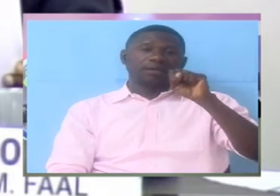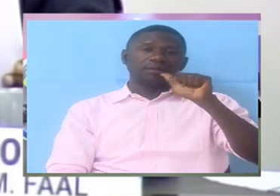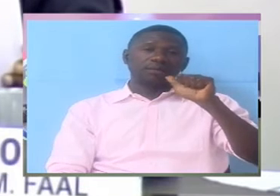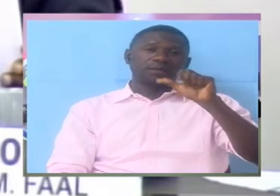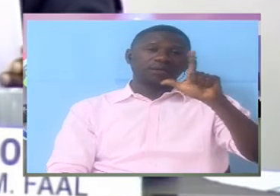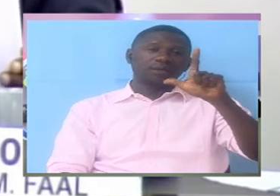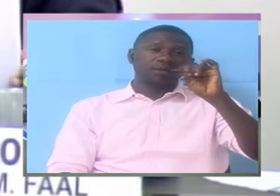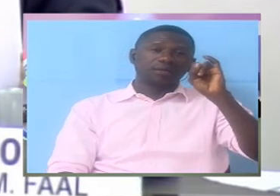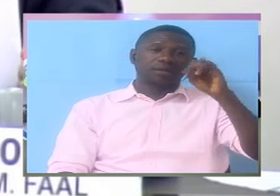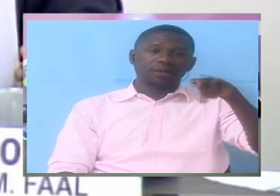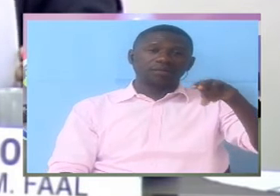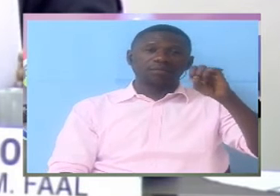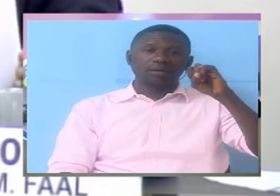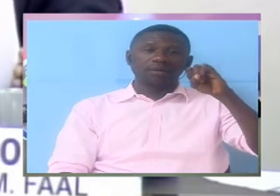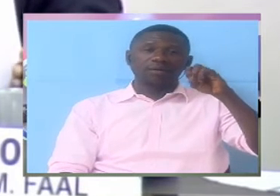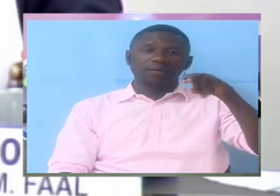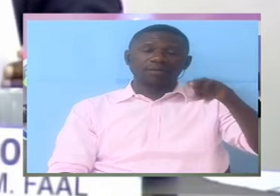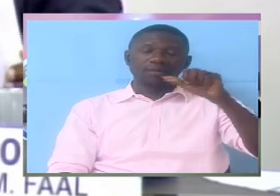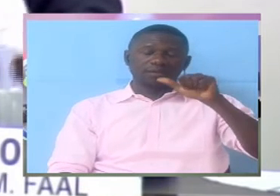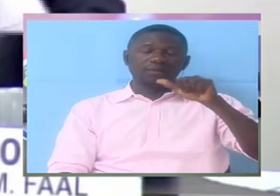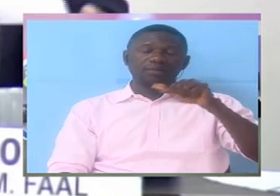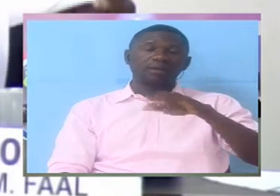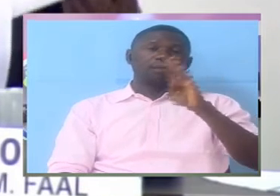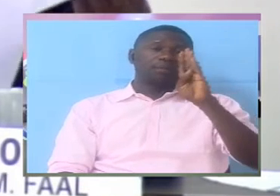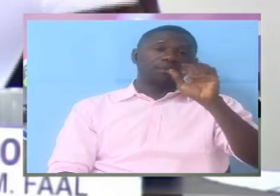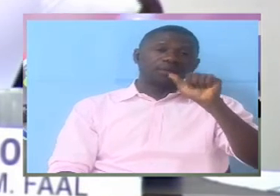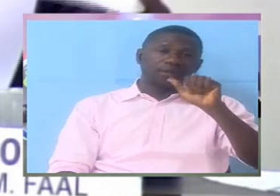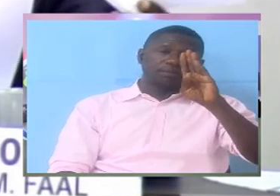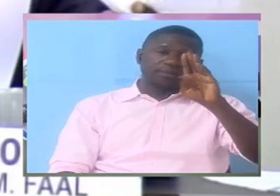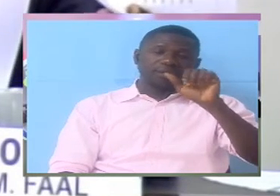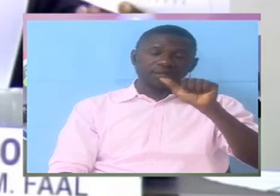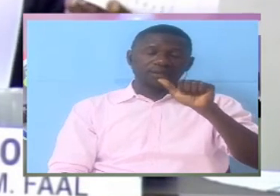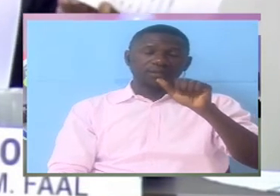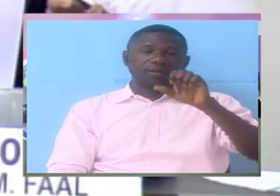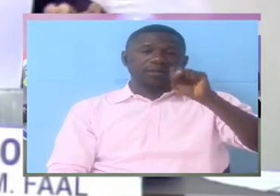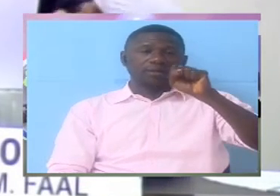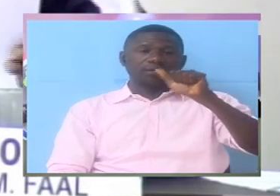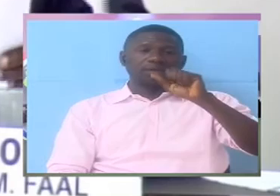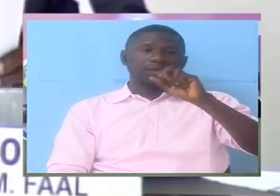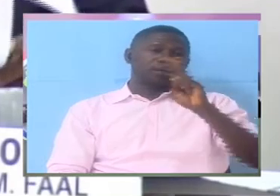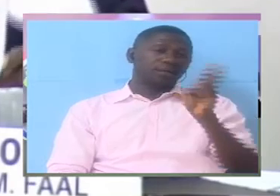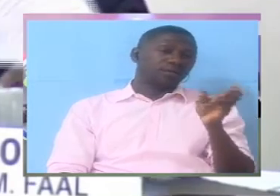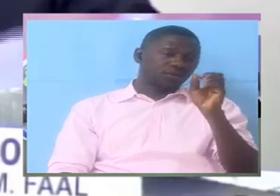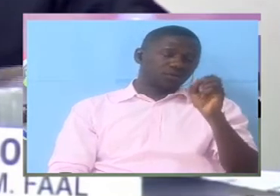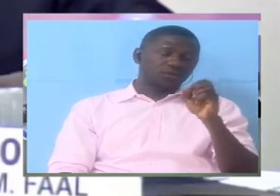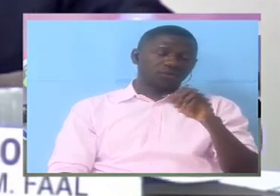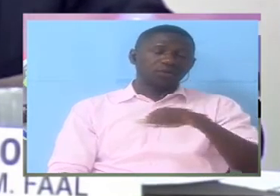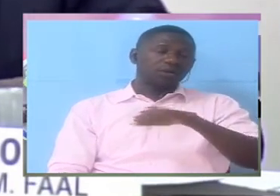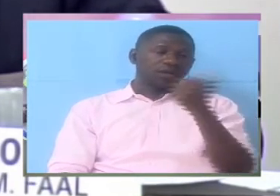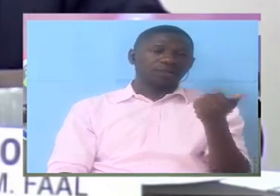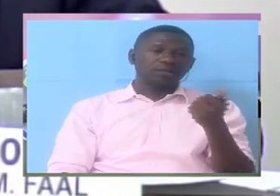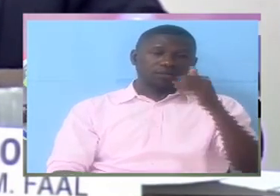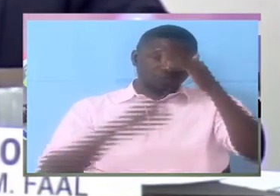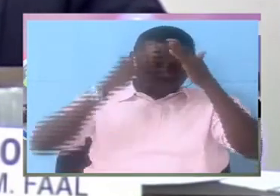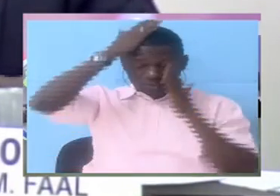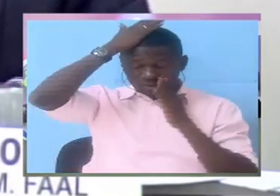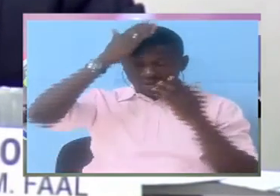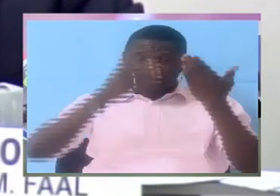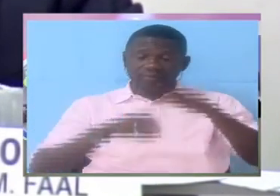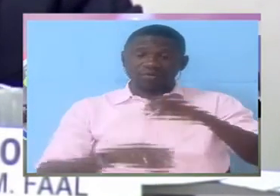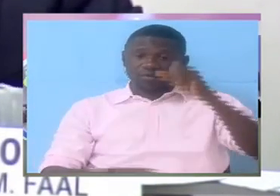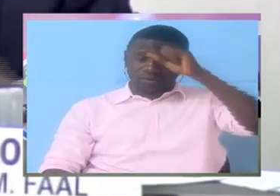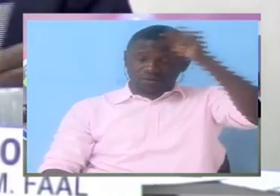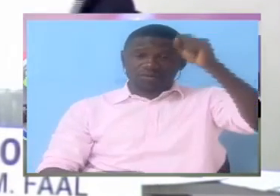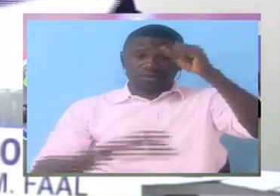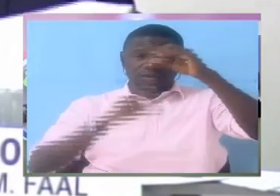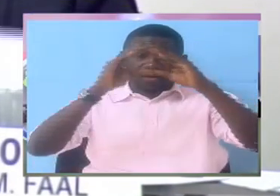Baba Saho. And soldiers from State House. And in soldier kutengol menu boda na kor bankola kor dabaro. He mentioned those